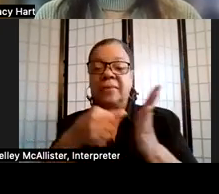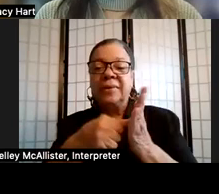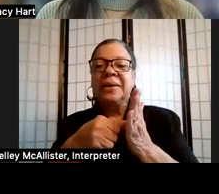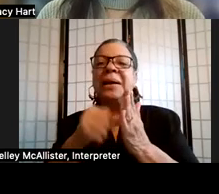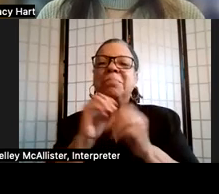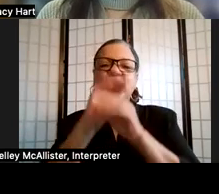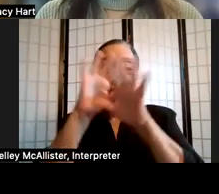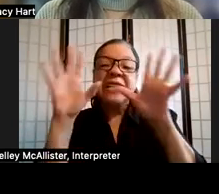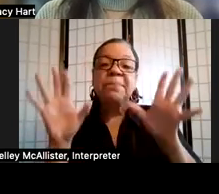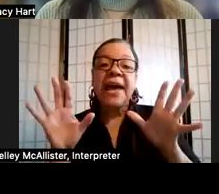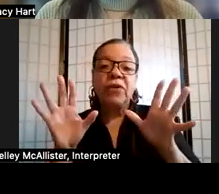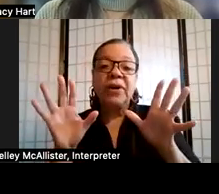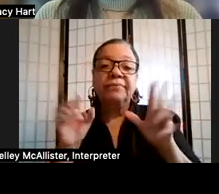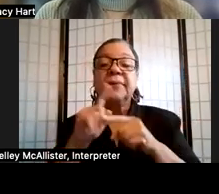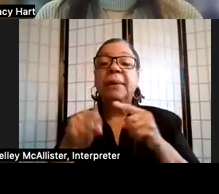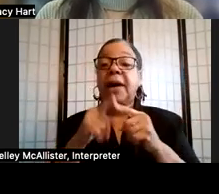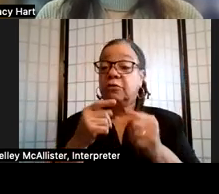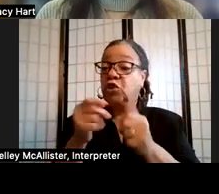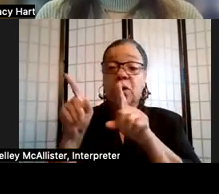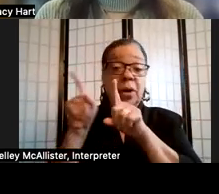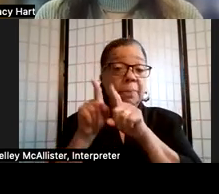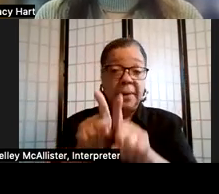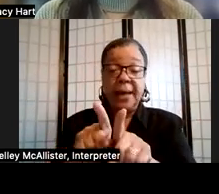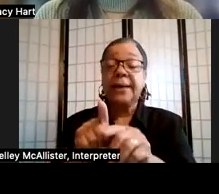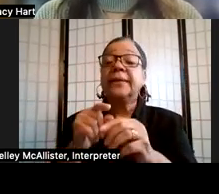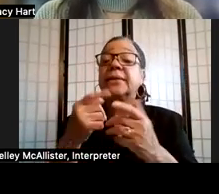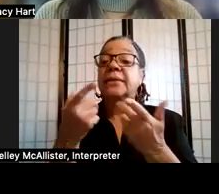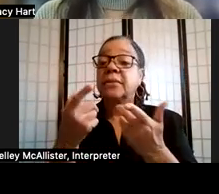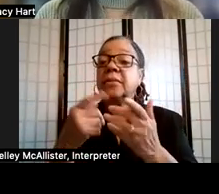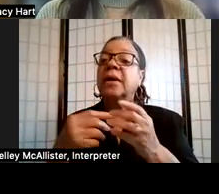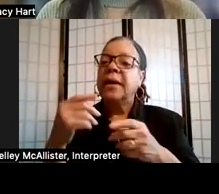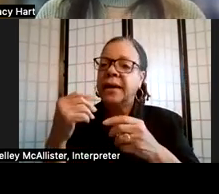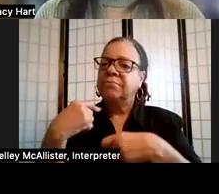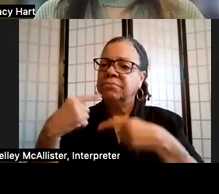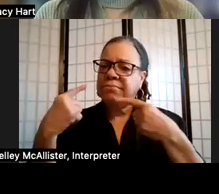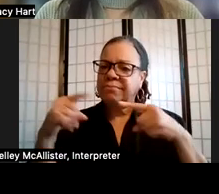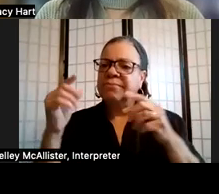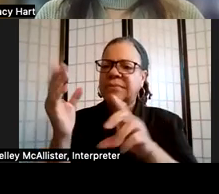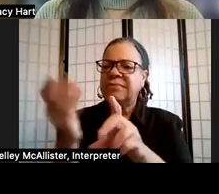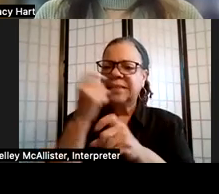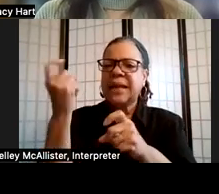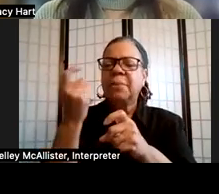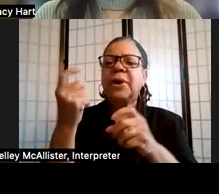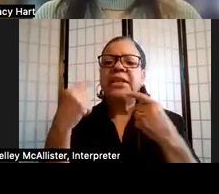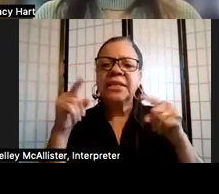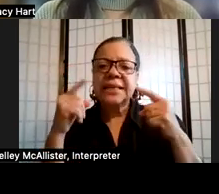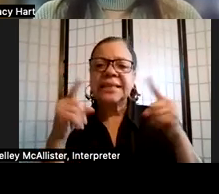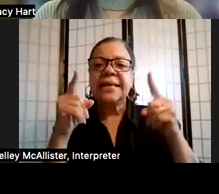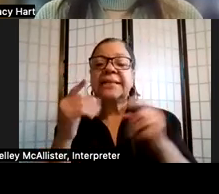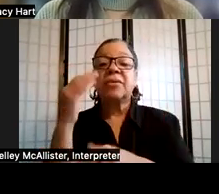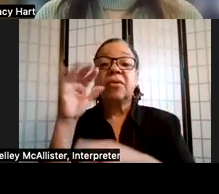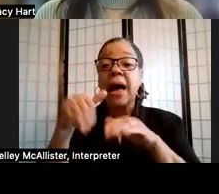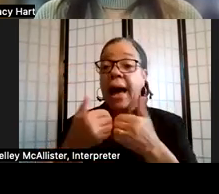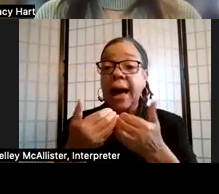transparent about your compliance efforts and celebrate your successes. And you do this by notifying